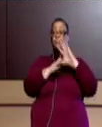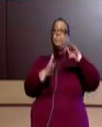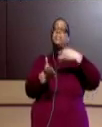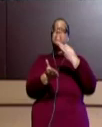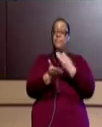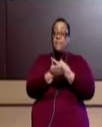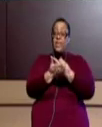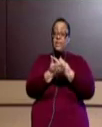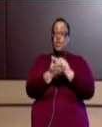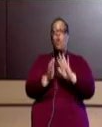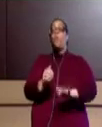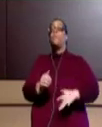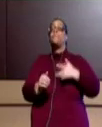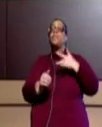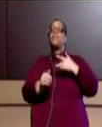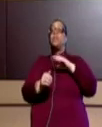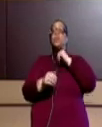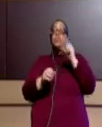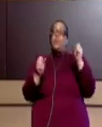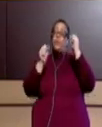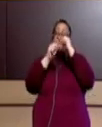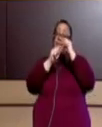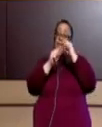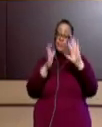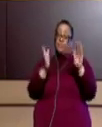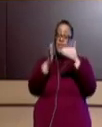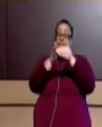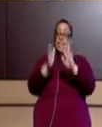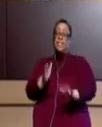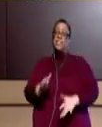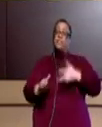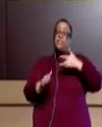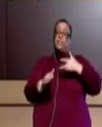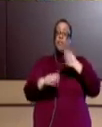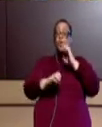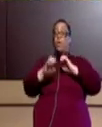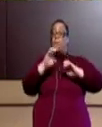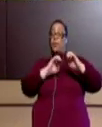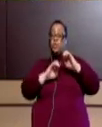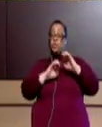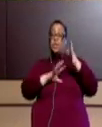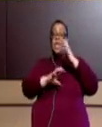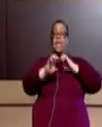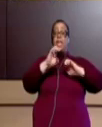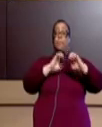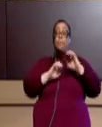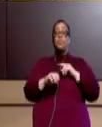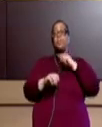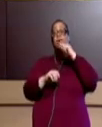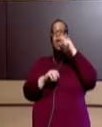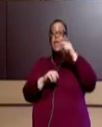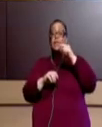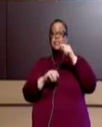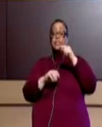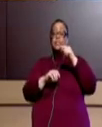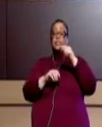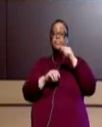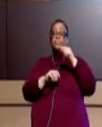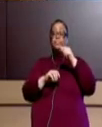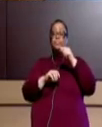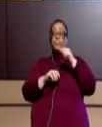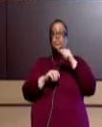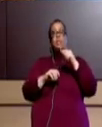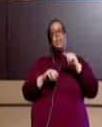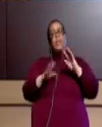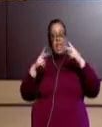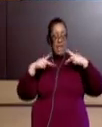or is this feeling? Don't fight against feeling, okay? Because emotions are actually, should be treated like physical